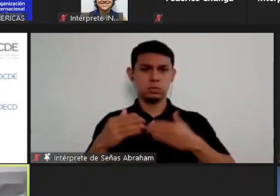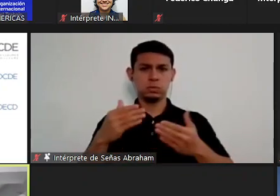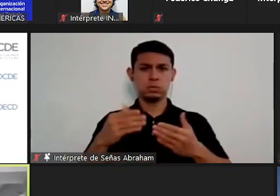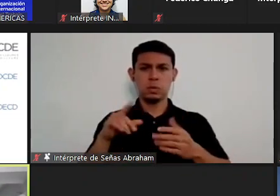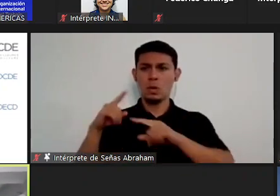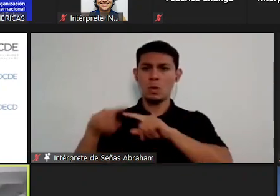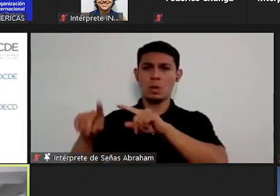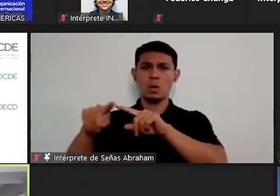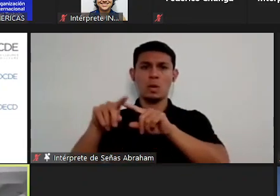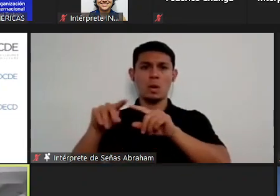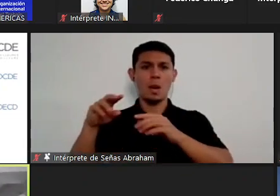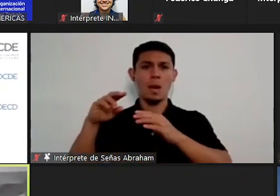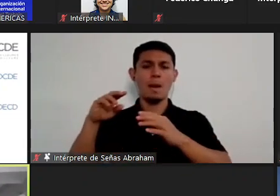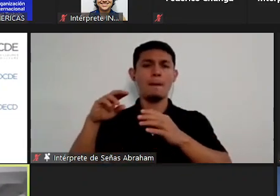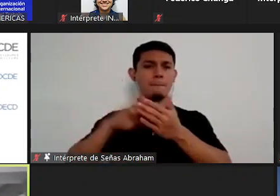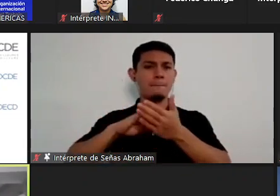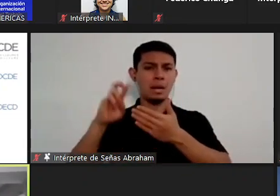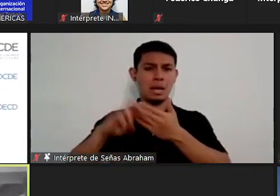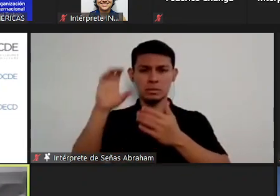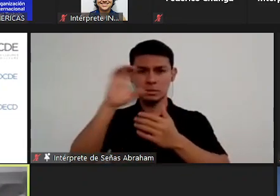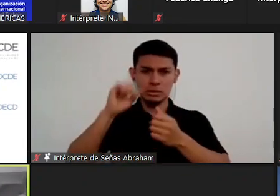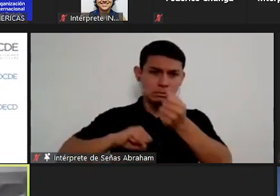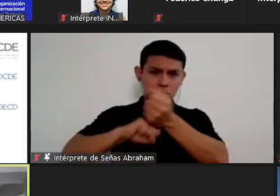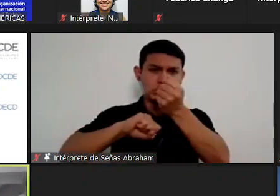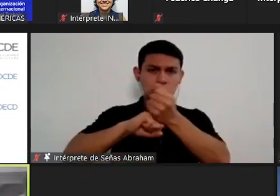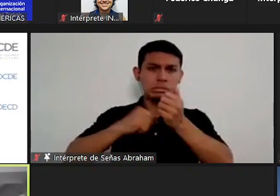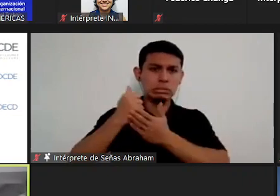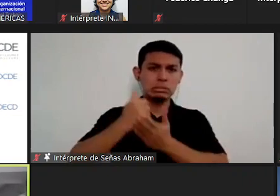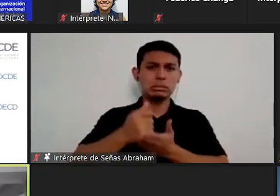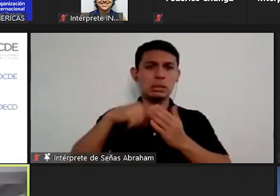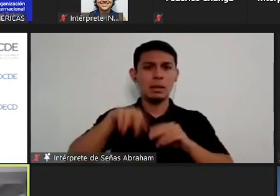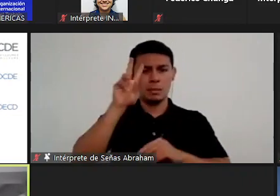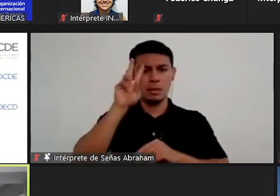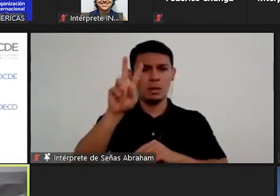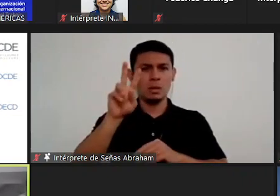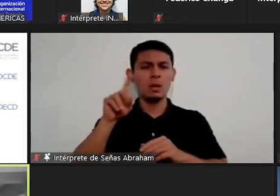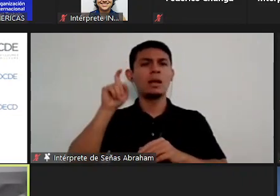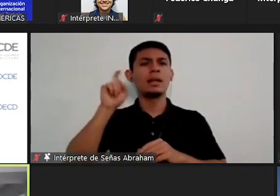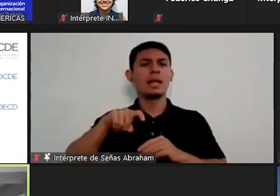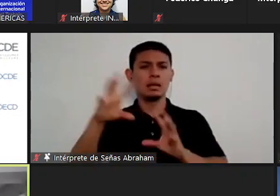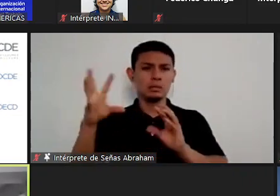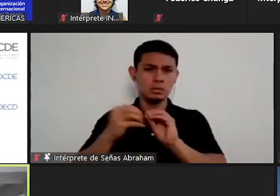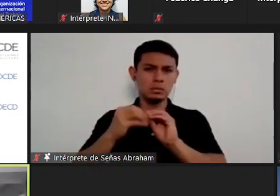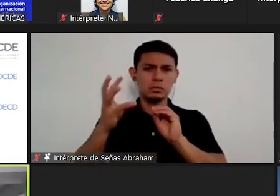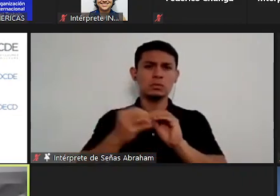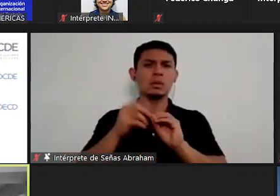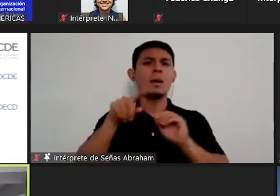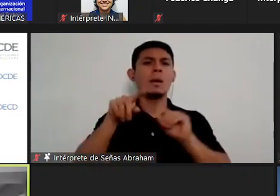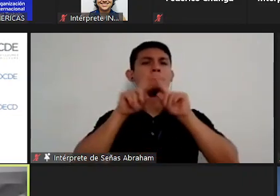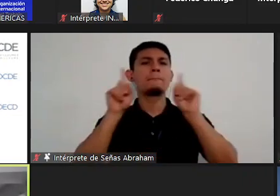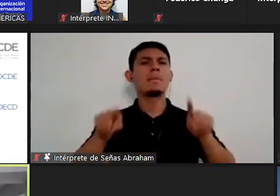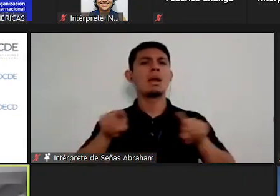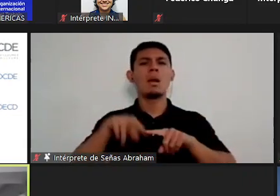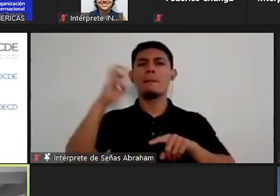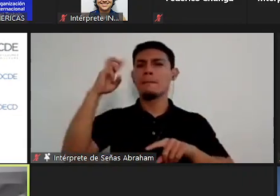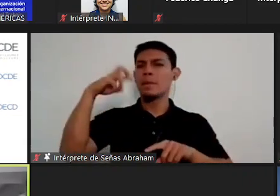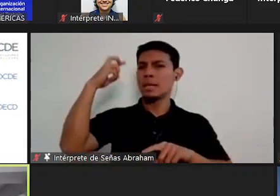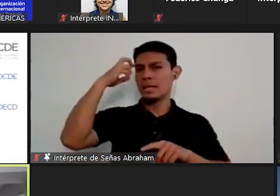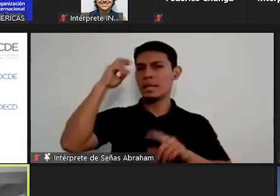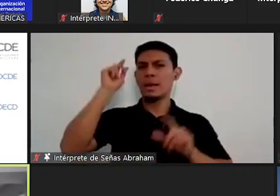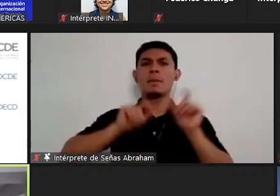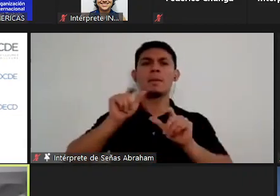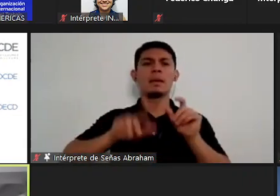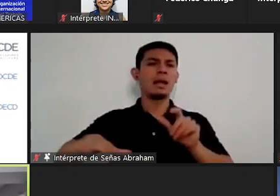uh plan on productivity and the competitiveness as to the other plans i had to look for sustainability sustainable